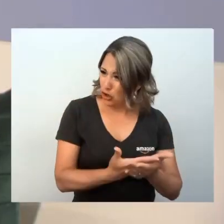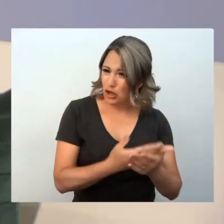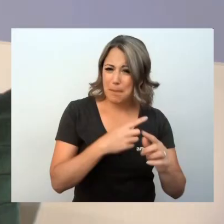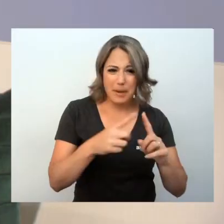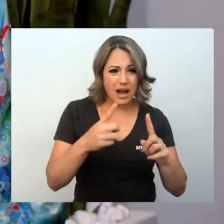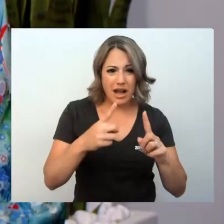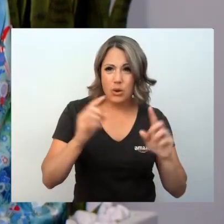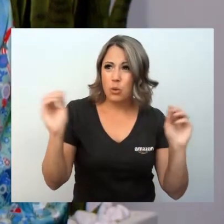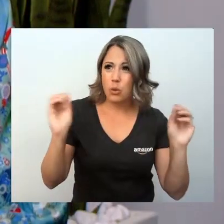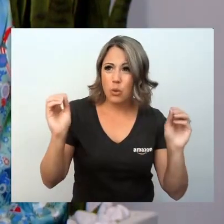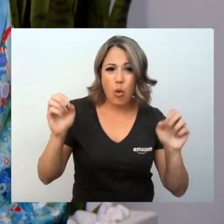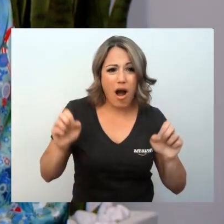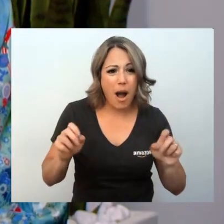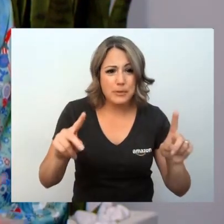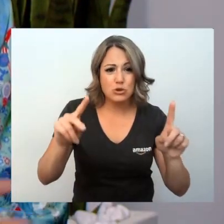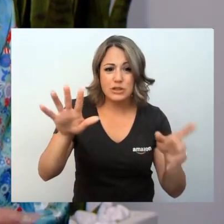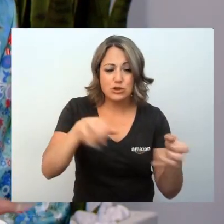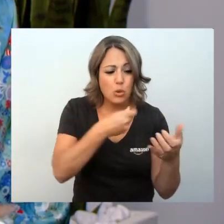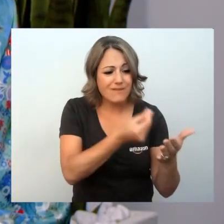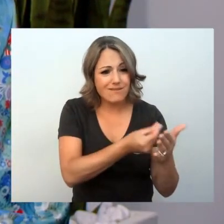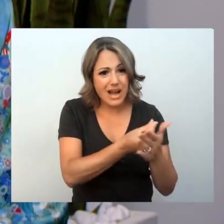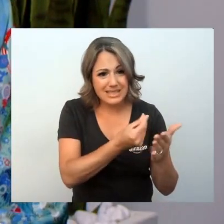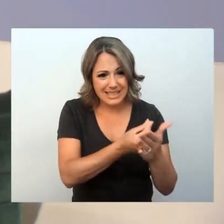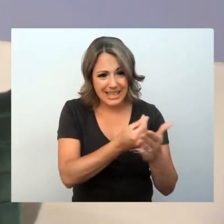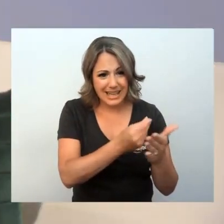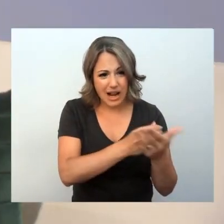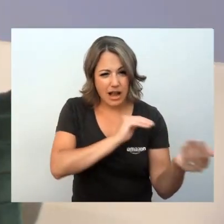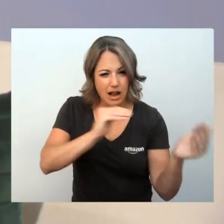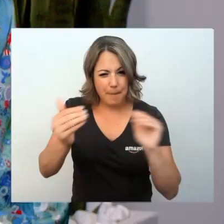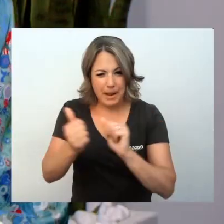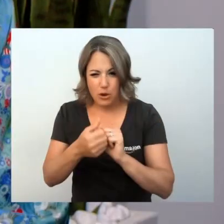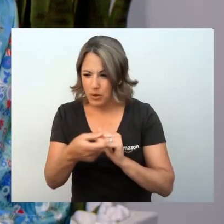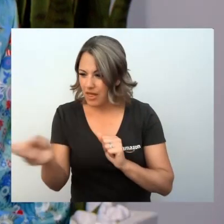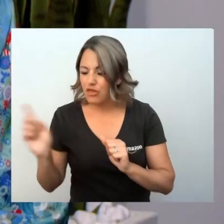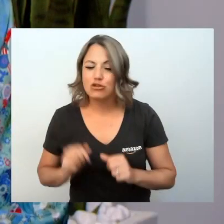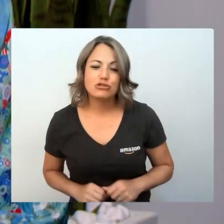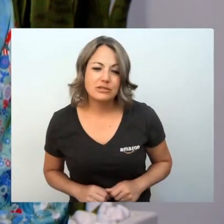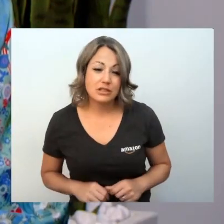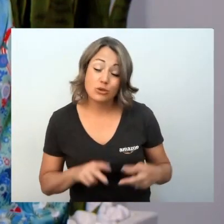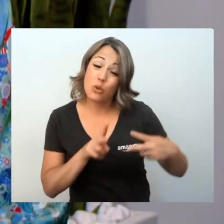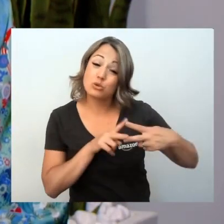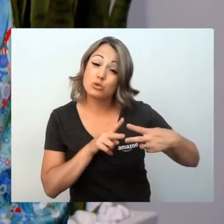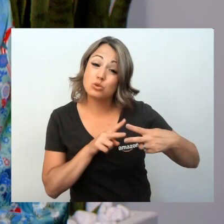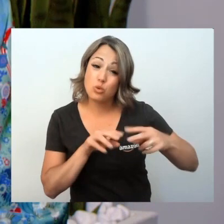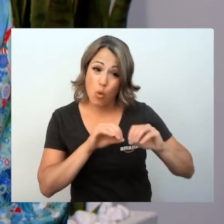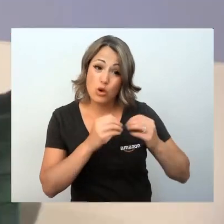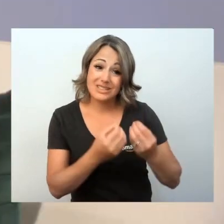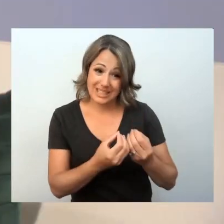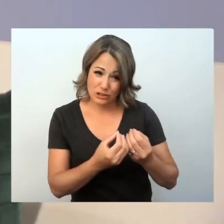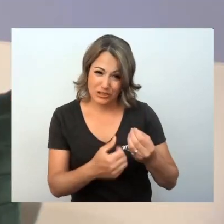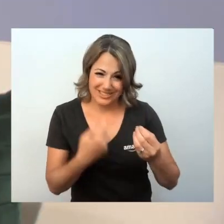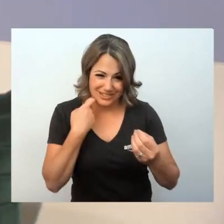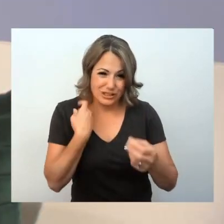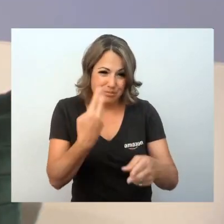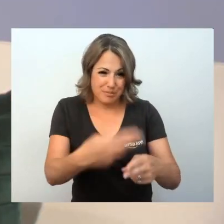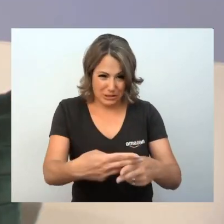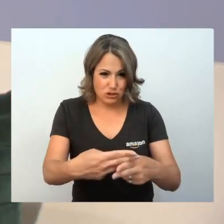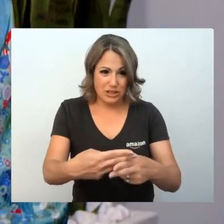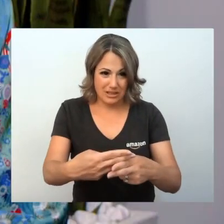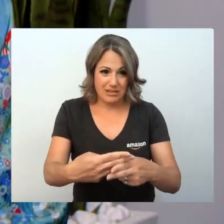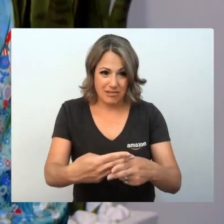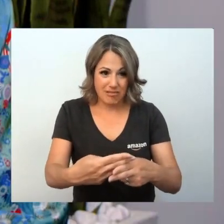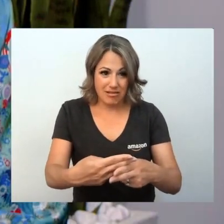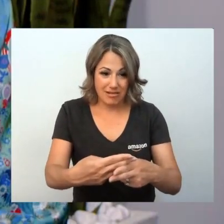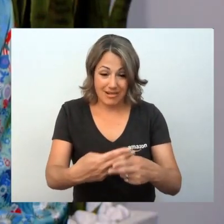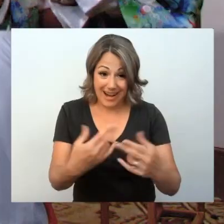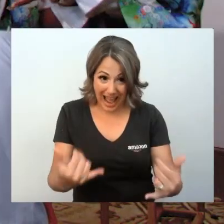gotten opportunities or funding as others have gotten. And so those are just two organizations that are here